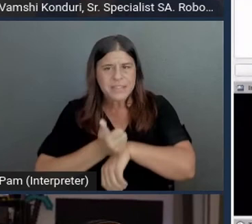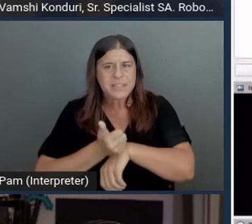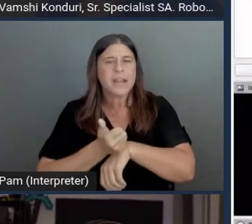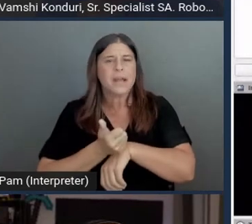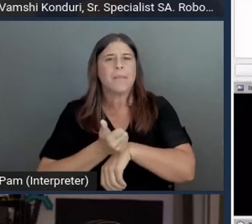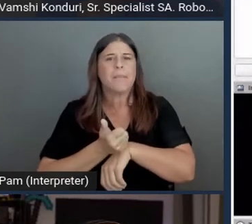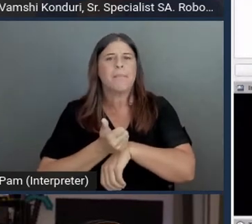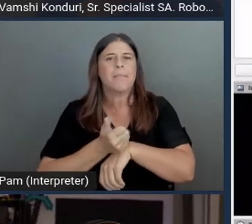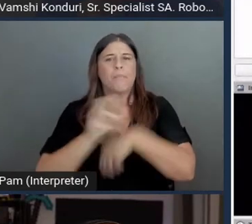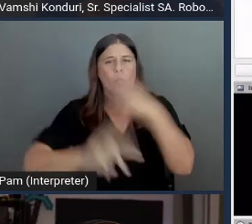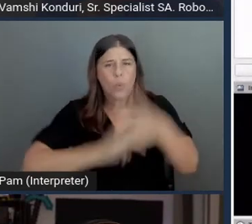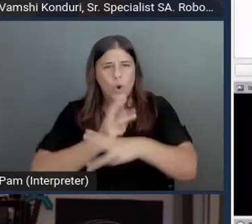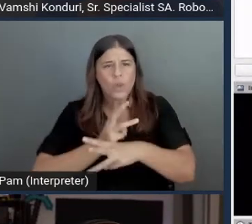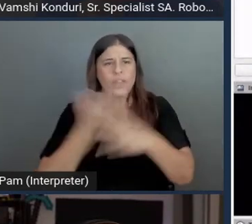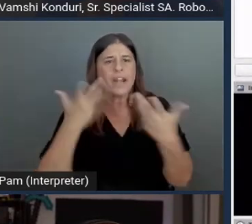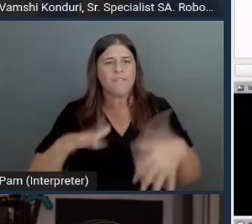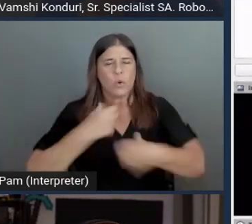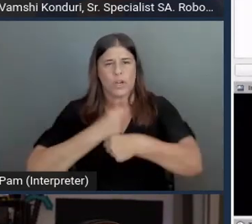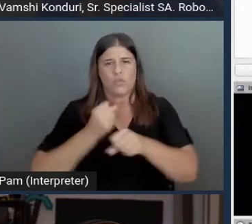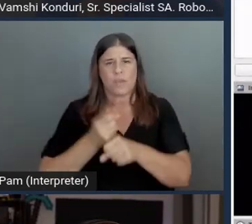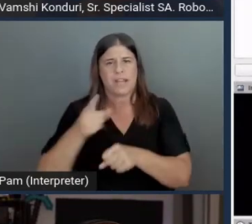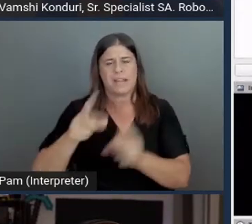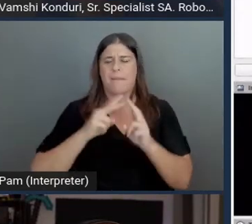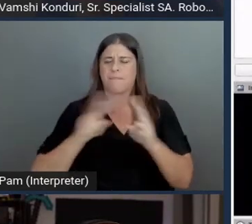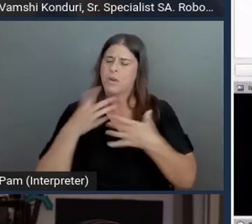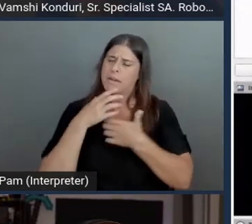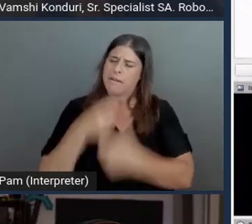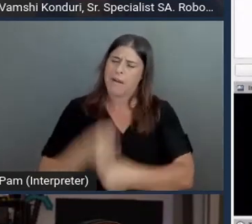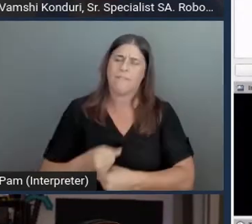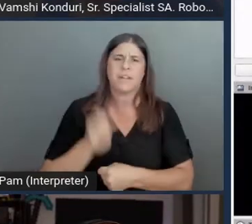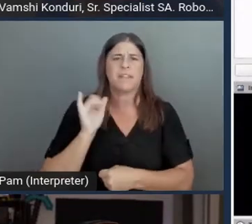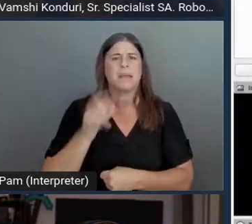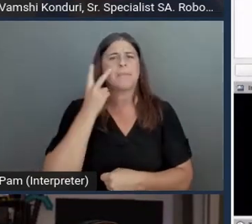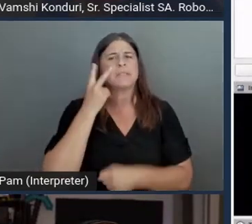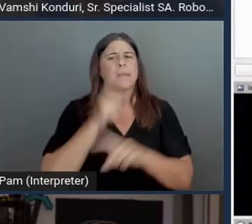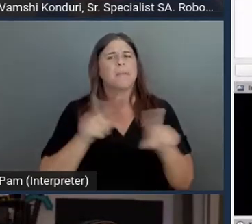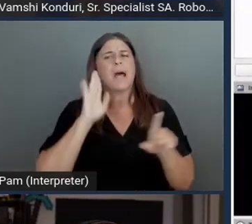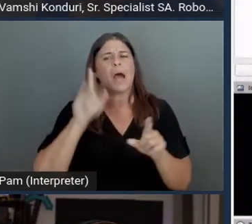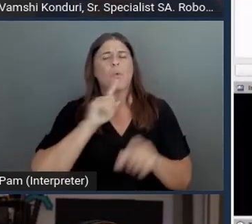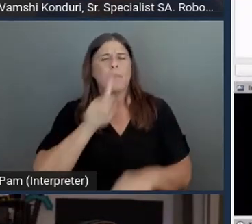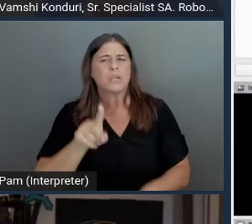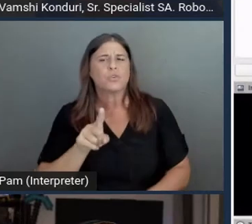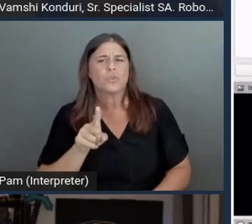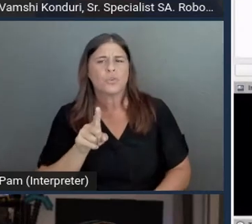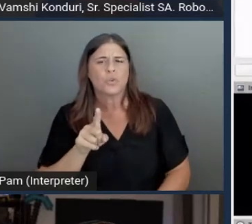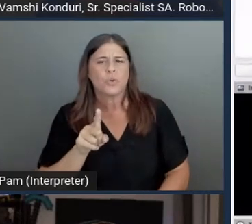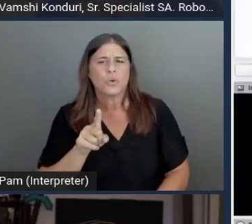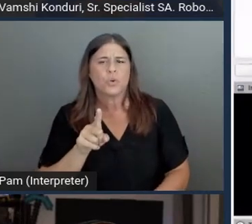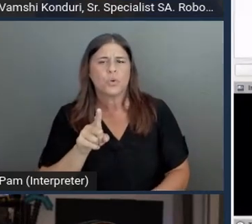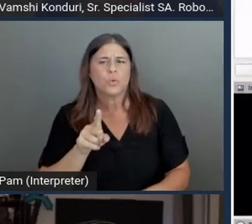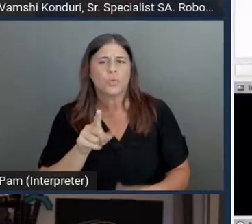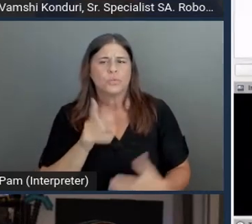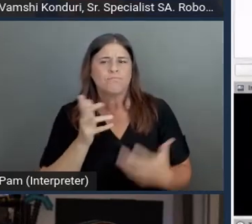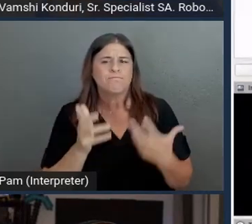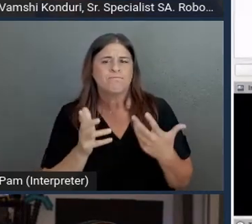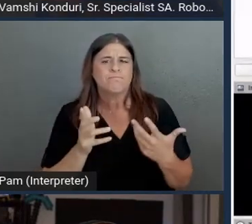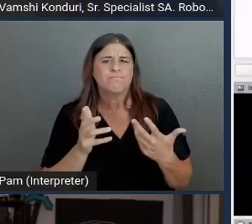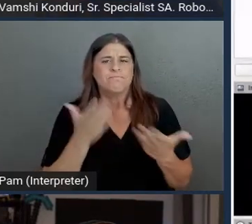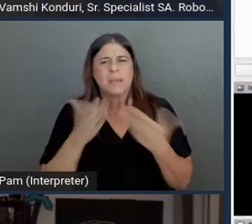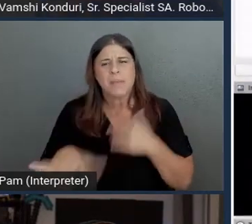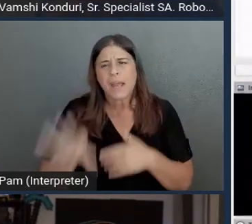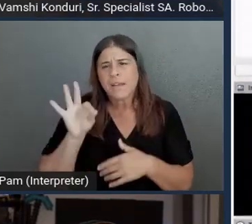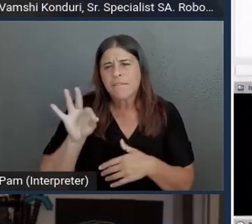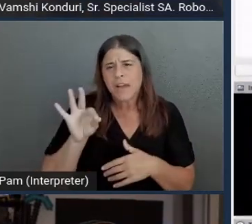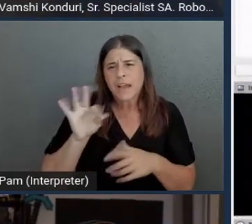I'm fairly confident. Let's see if that happens. But I'll probably be able to find a scenario where